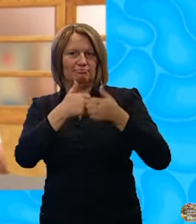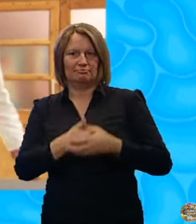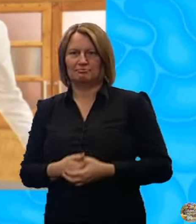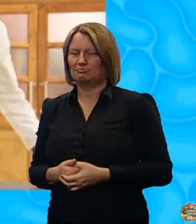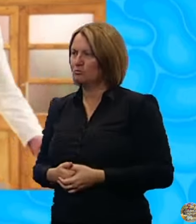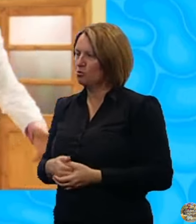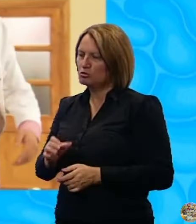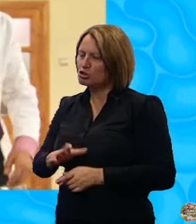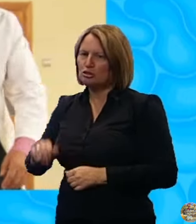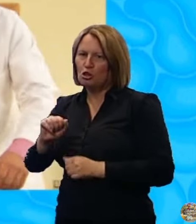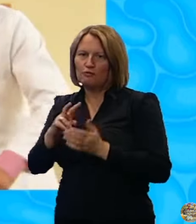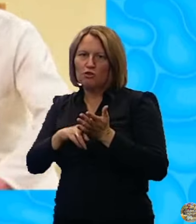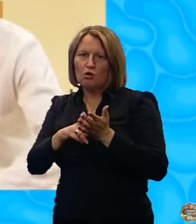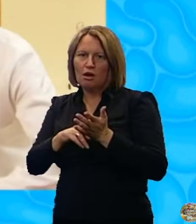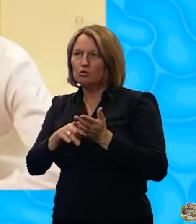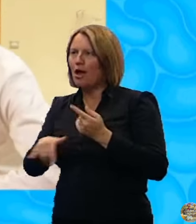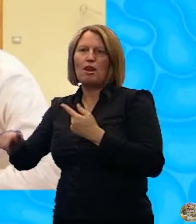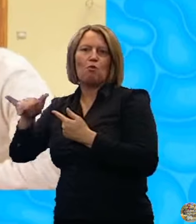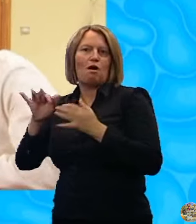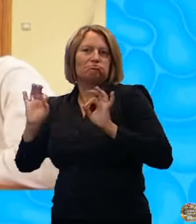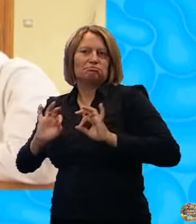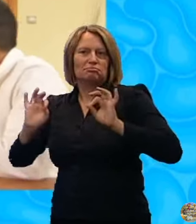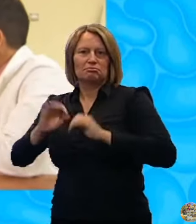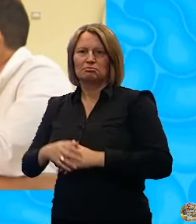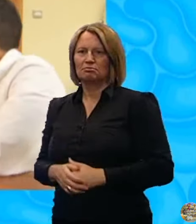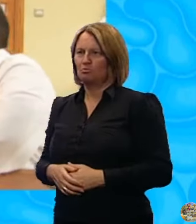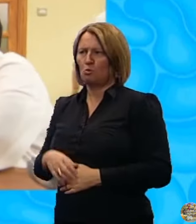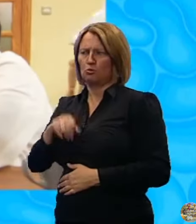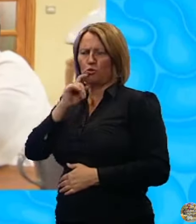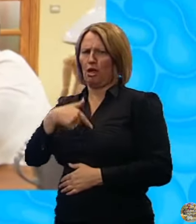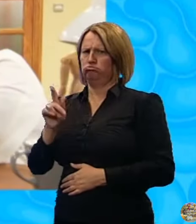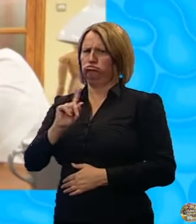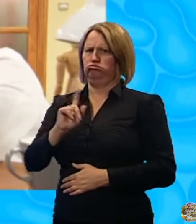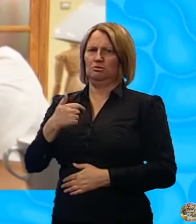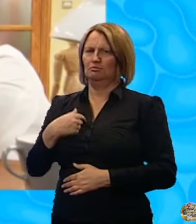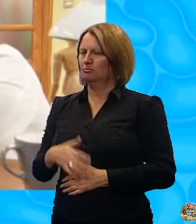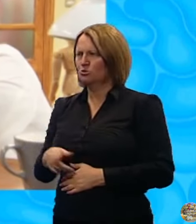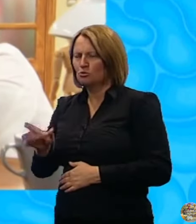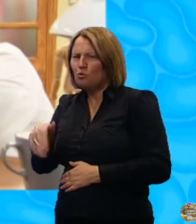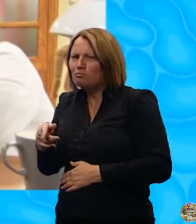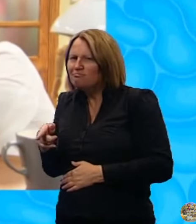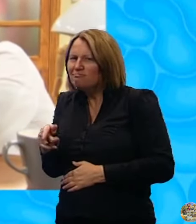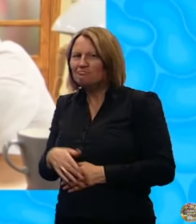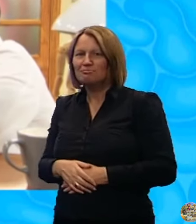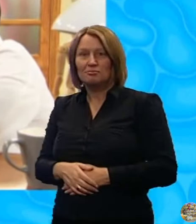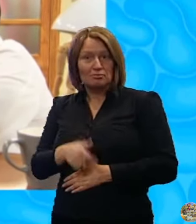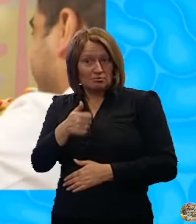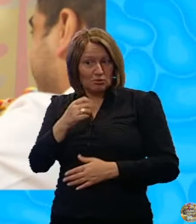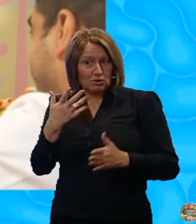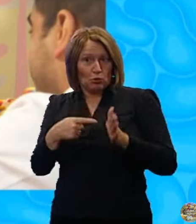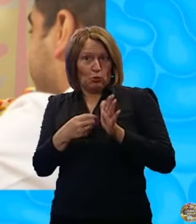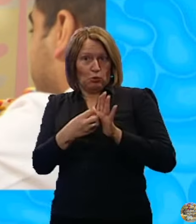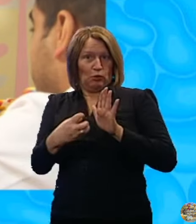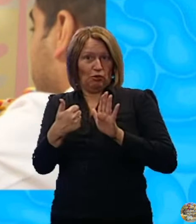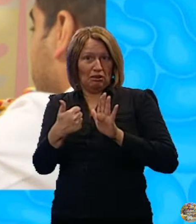Exactly. So then you won't spread your veruca to anyone else. I don't want to do that, Dr. Ranj. No, you don't. Have you got a